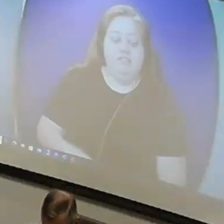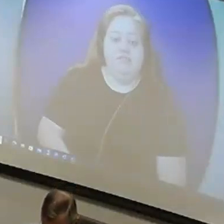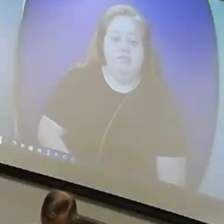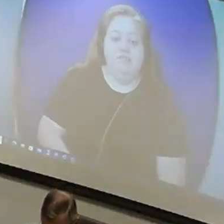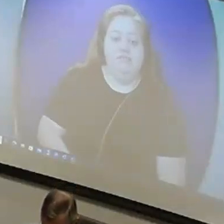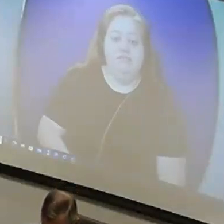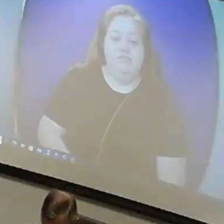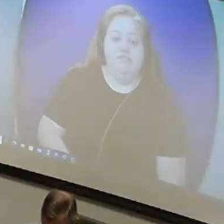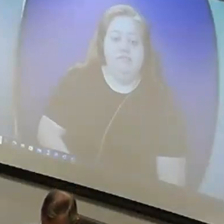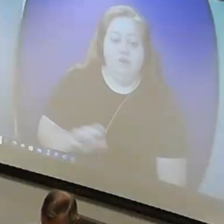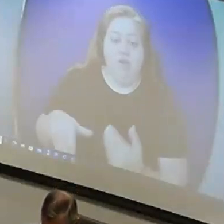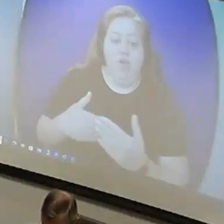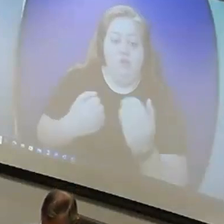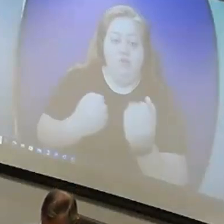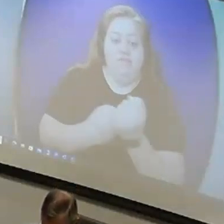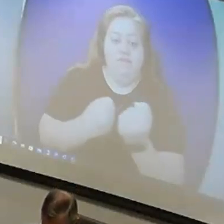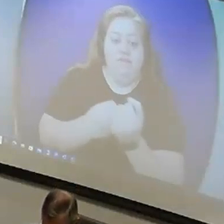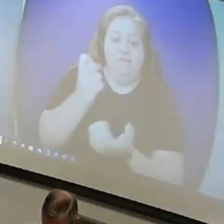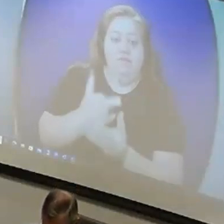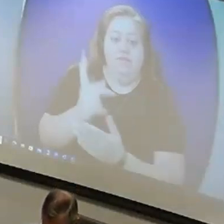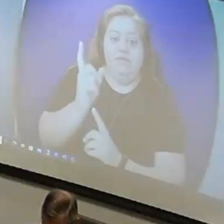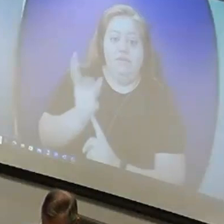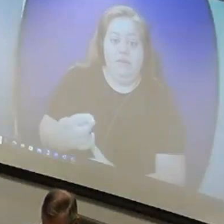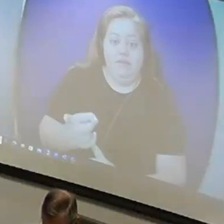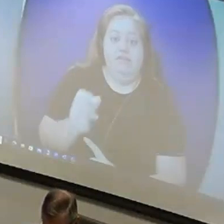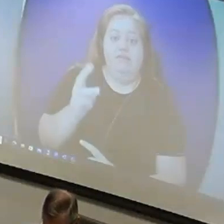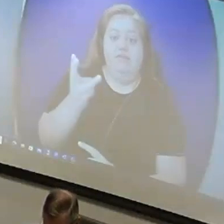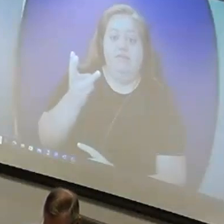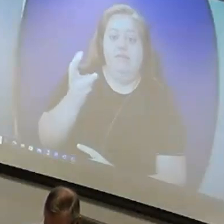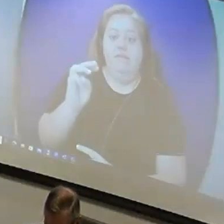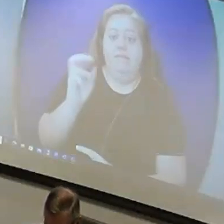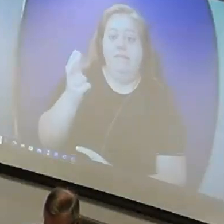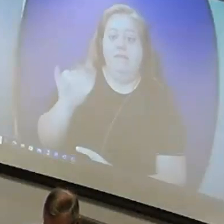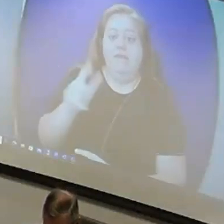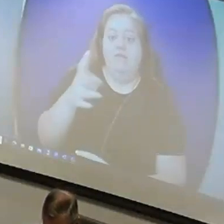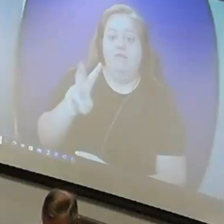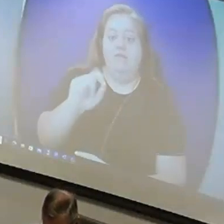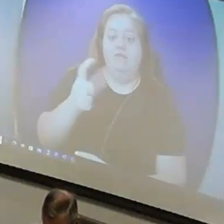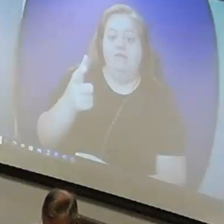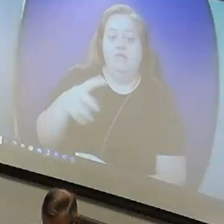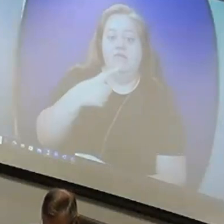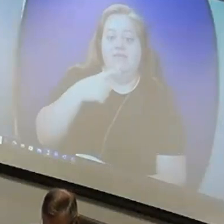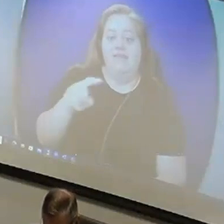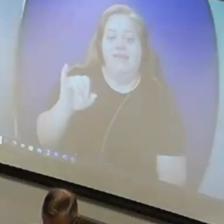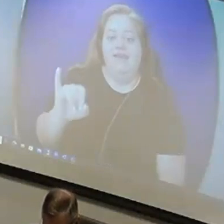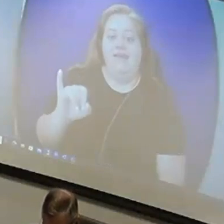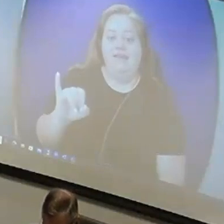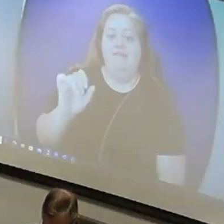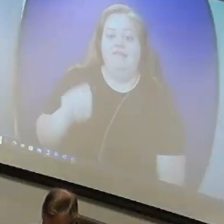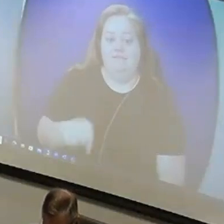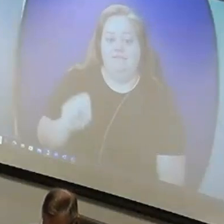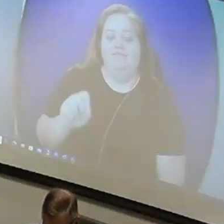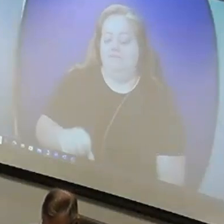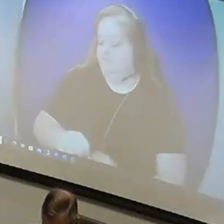All those in favor of approving the minutes of May 24th, 2024, please indicate by saying aye. Aye. Are there